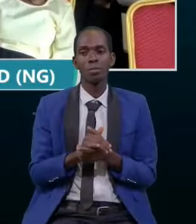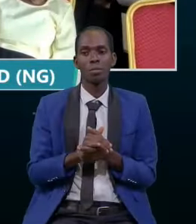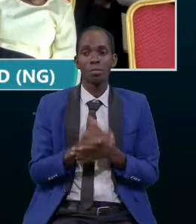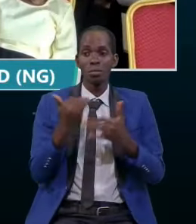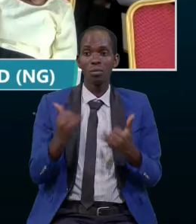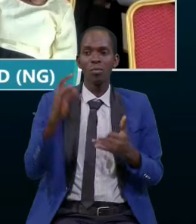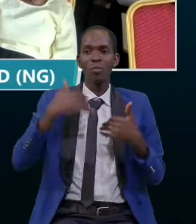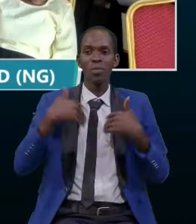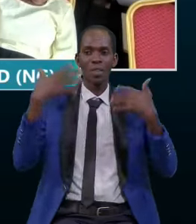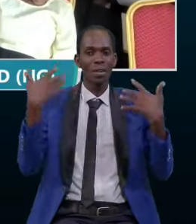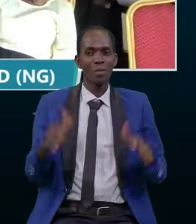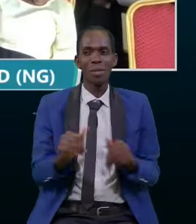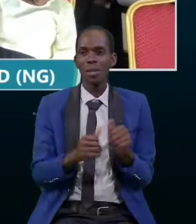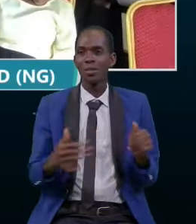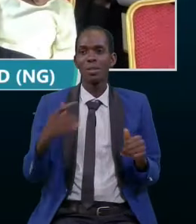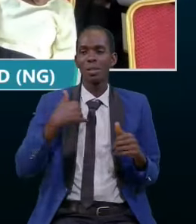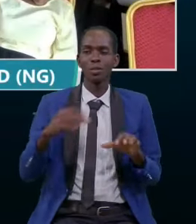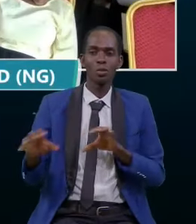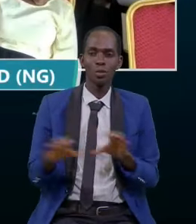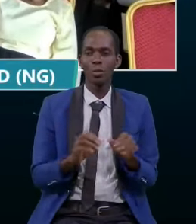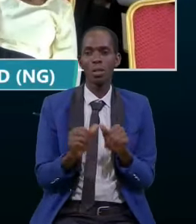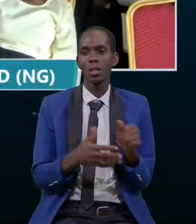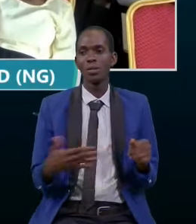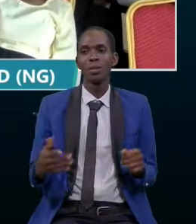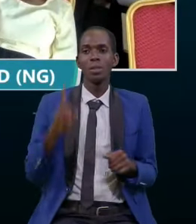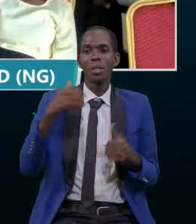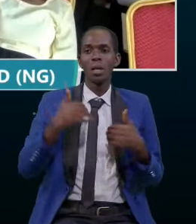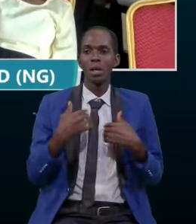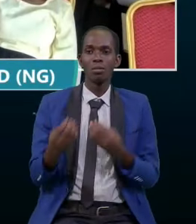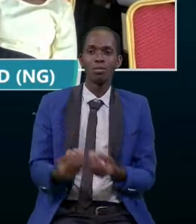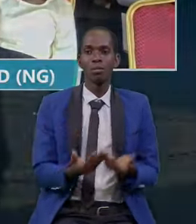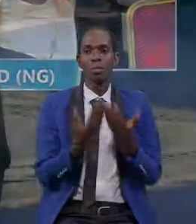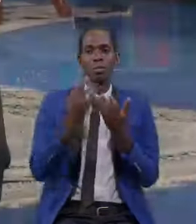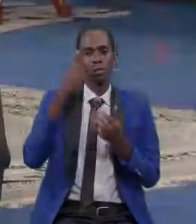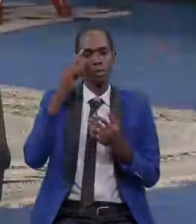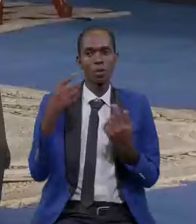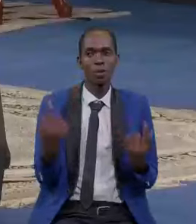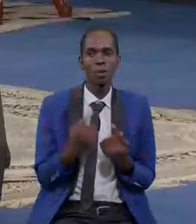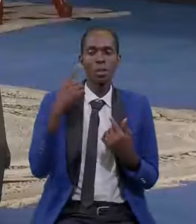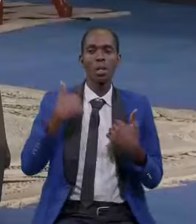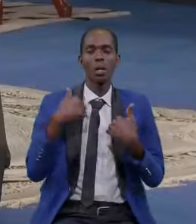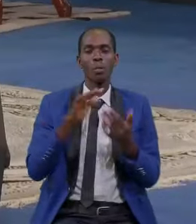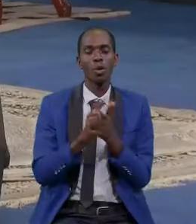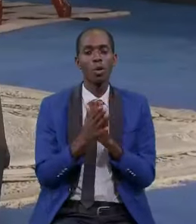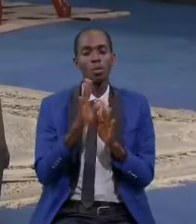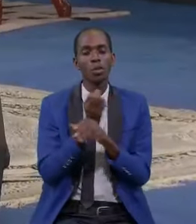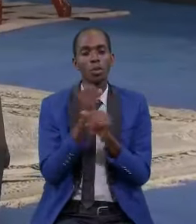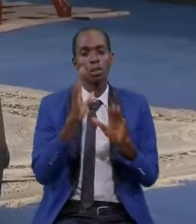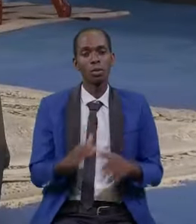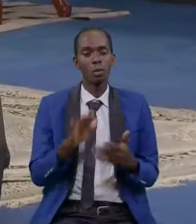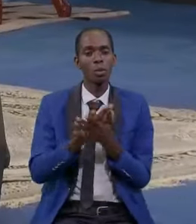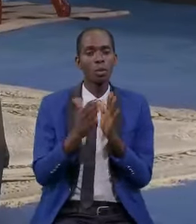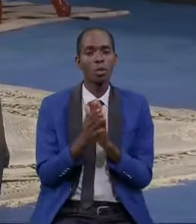He's done everything. He sacrificed for your sin. He has become your savior. He has become your substitute. He